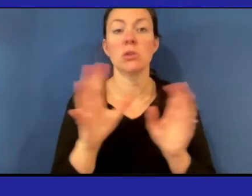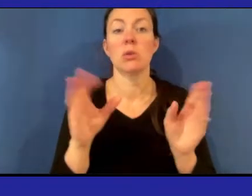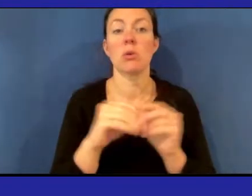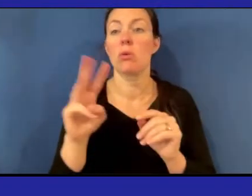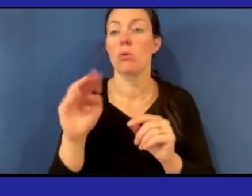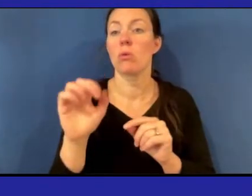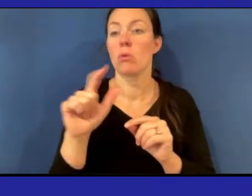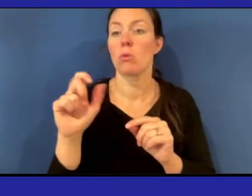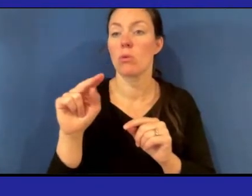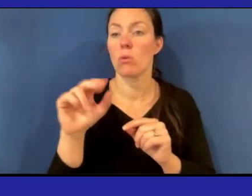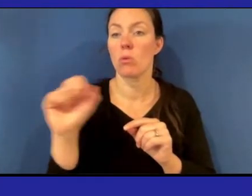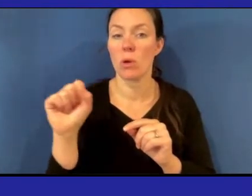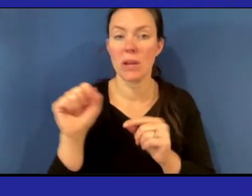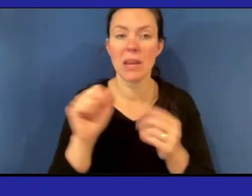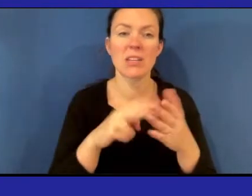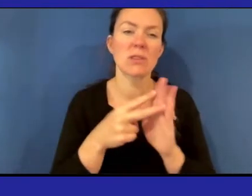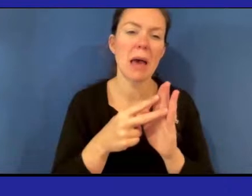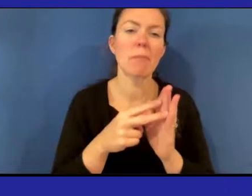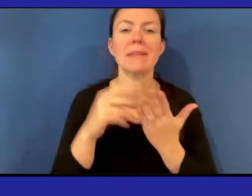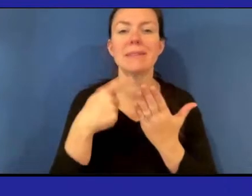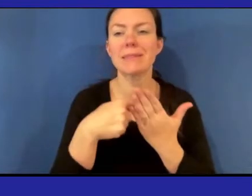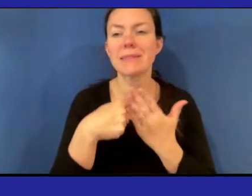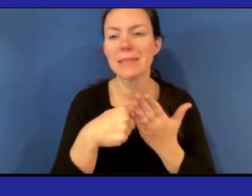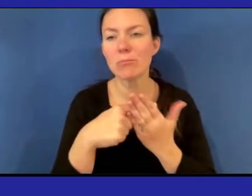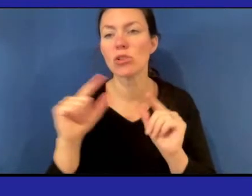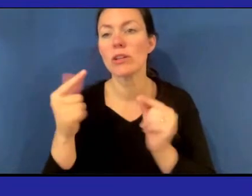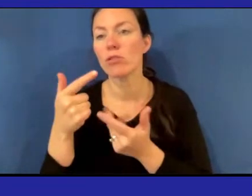one-on-one debriefs, group debriefs, as well as wellness events,